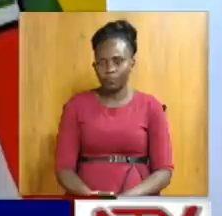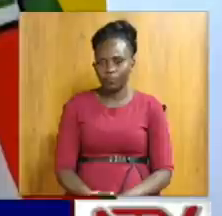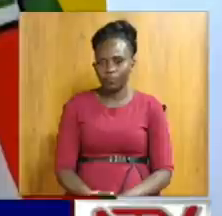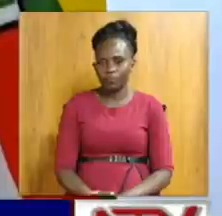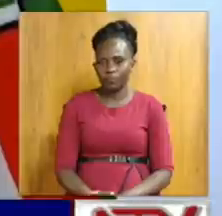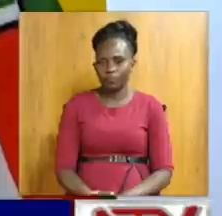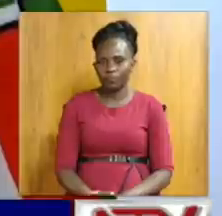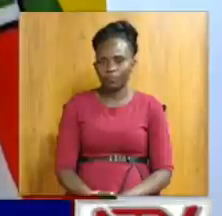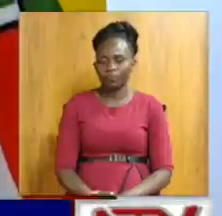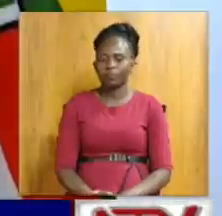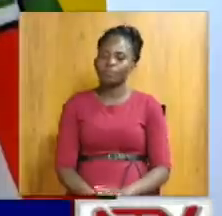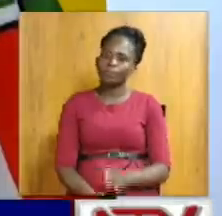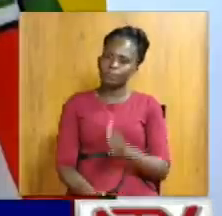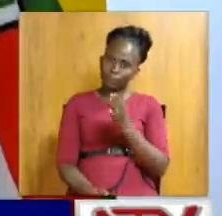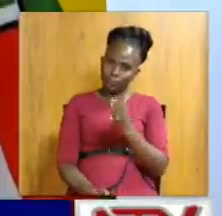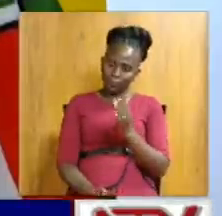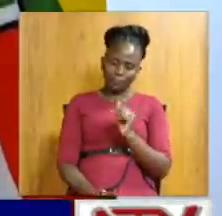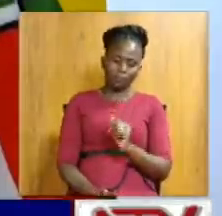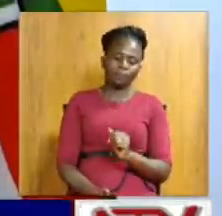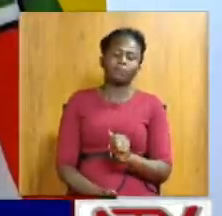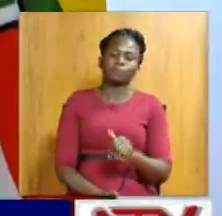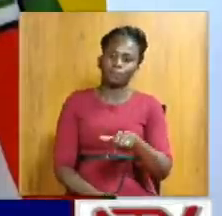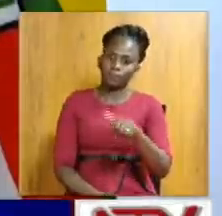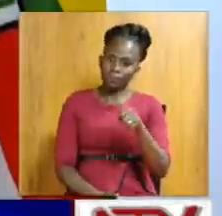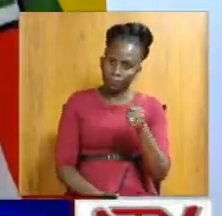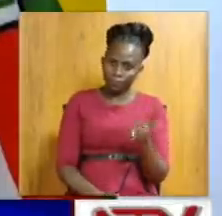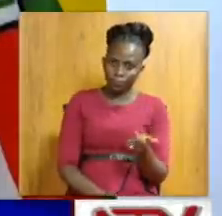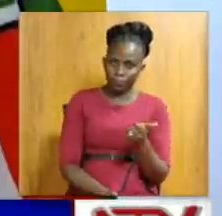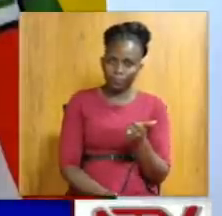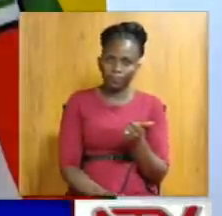The other calamities